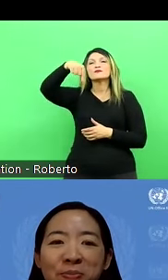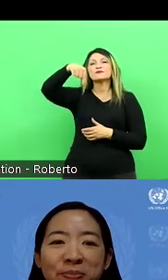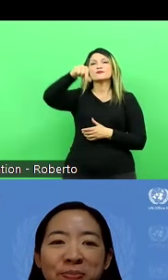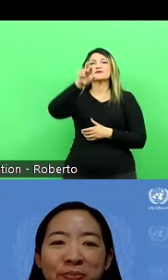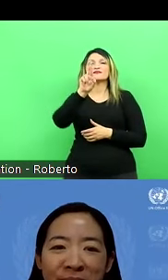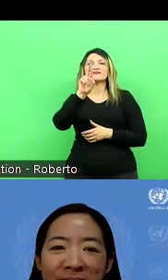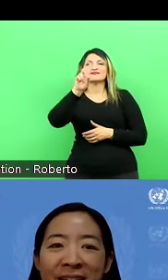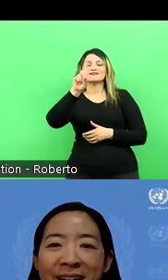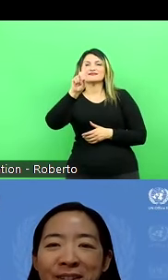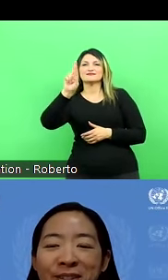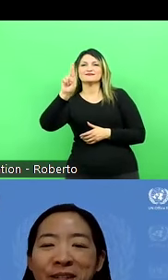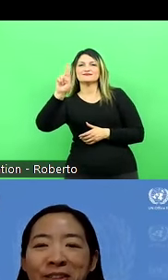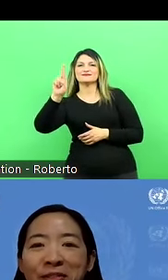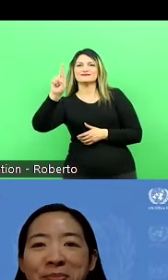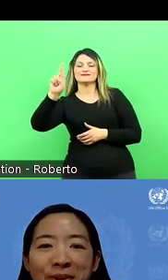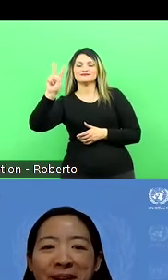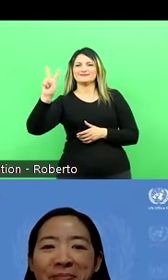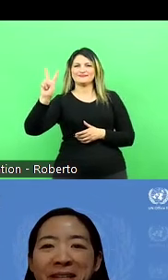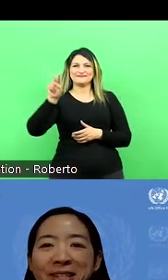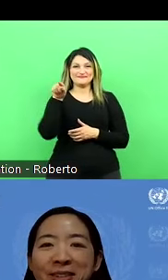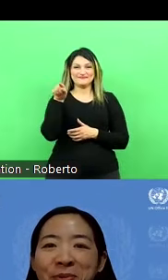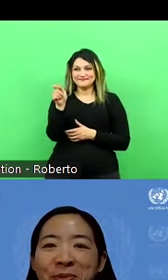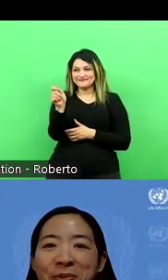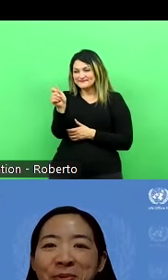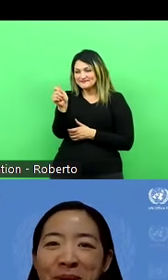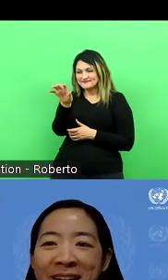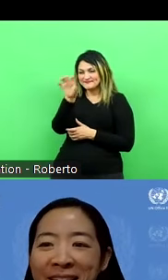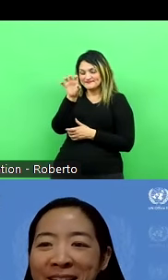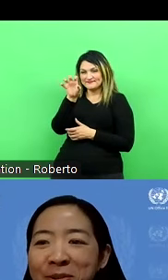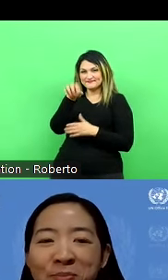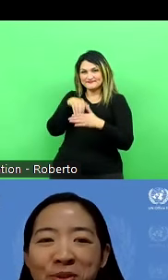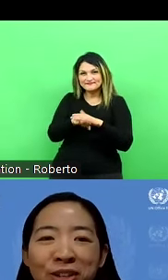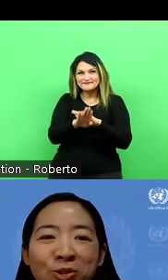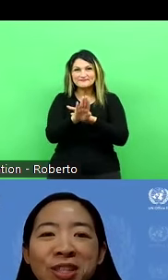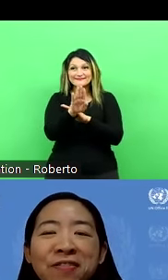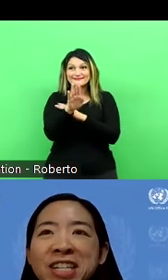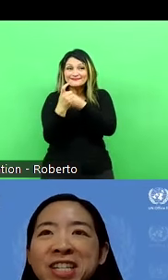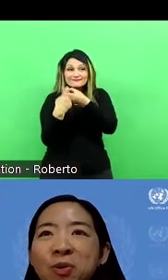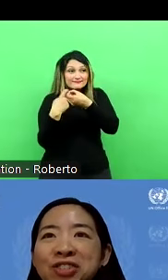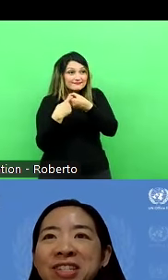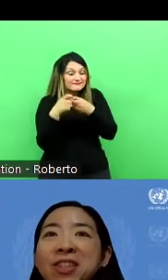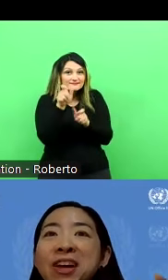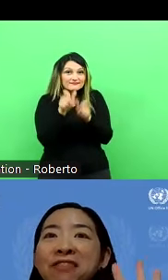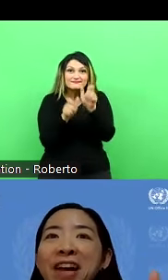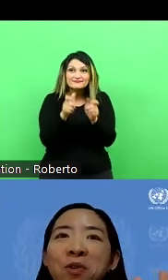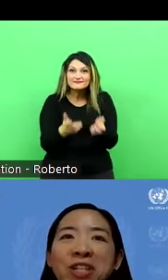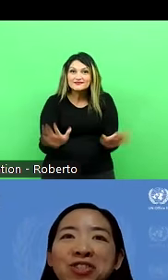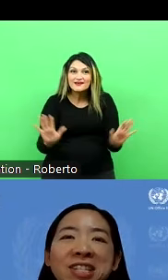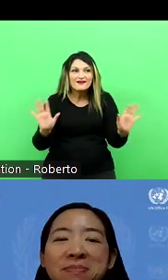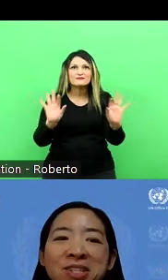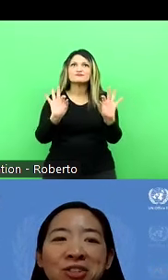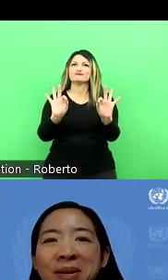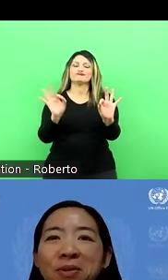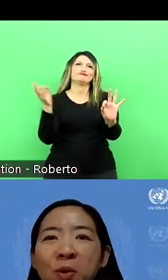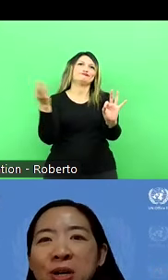So yeah, so there are a lot of people coming in. So let's wait a little bit and I'll bring you to the first question. So there are 5 questions,